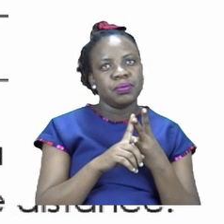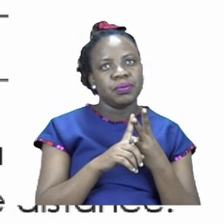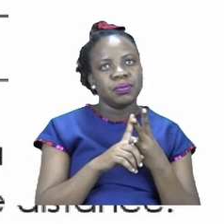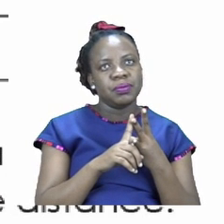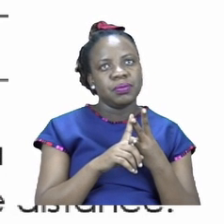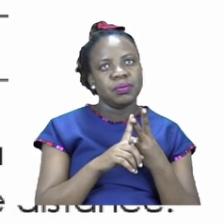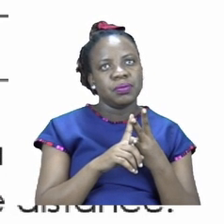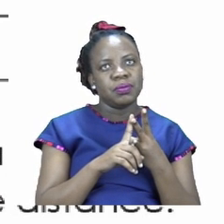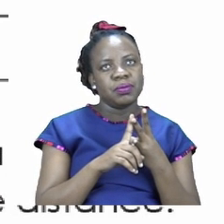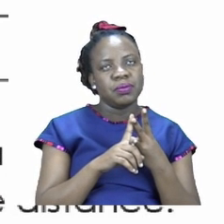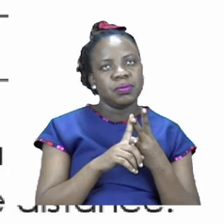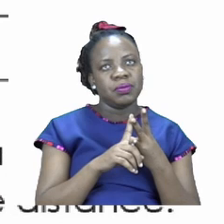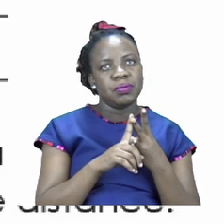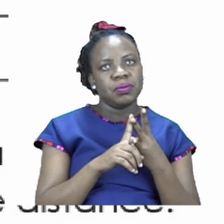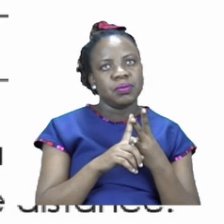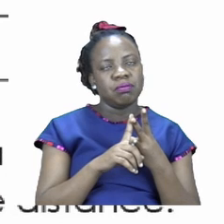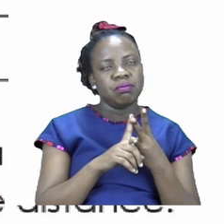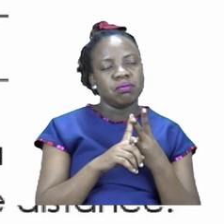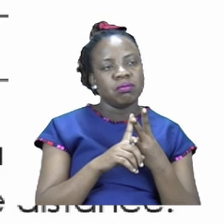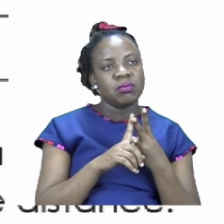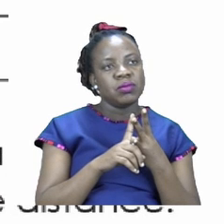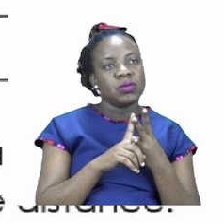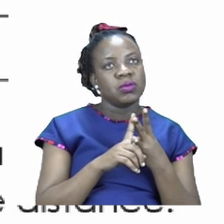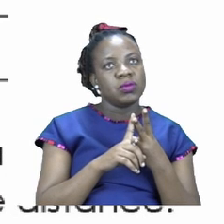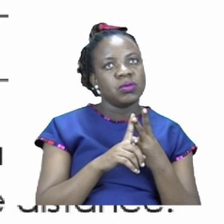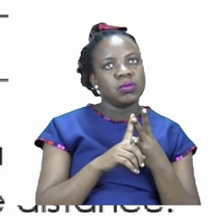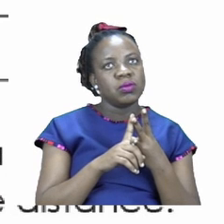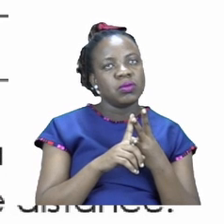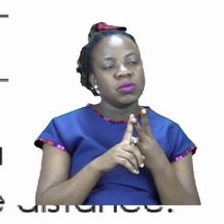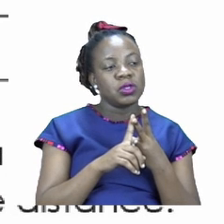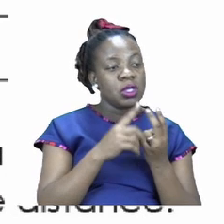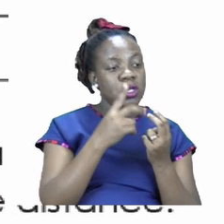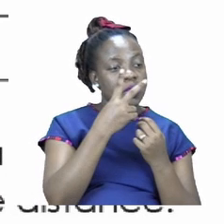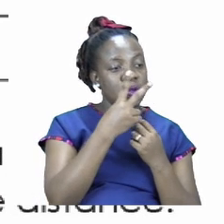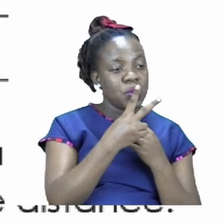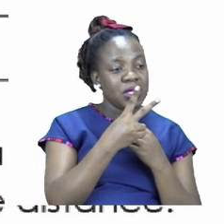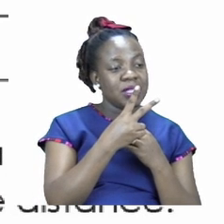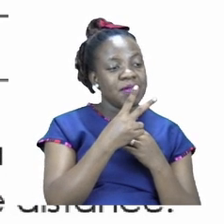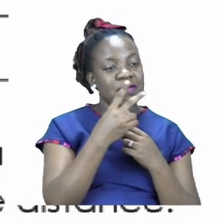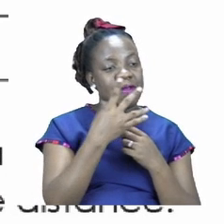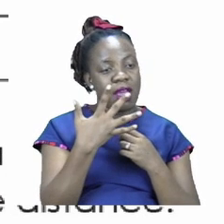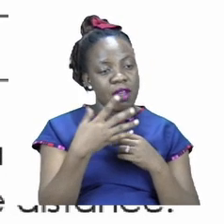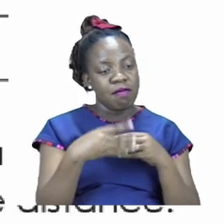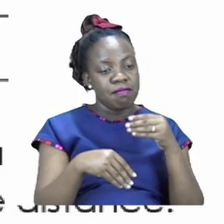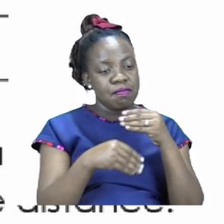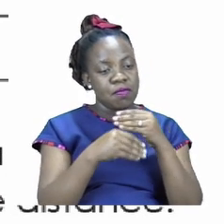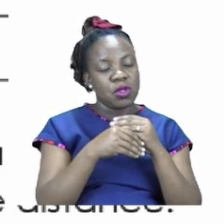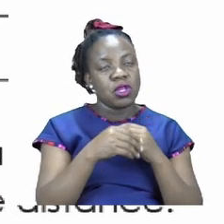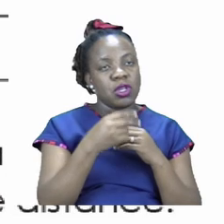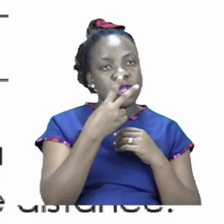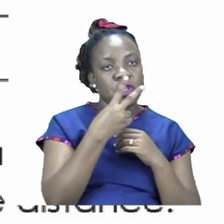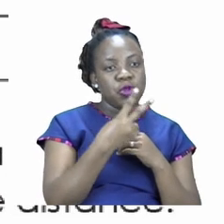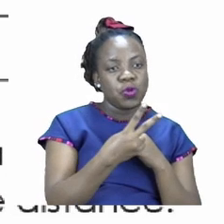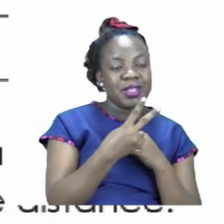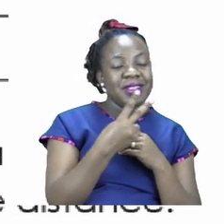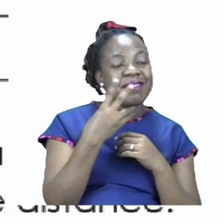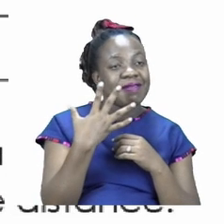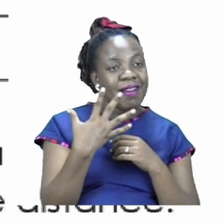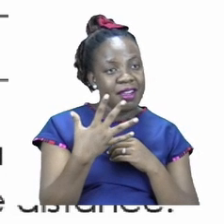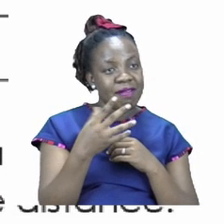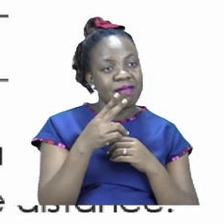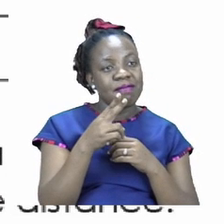is now finding out what 25 plus 25 is in 4